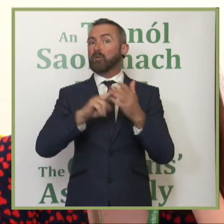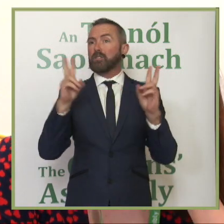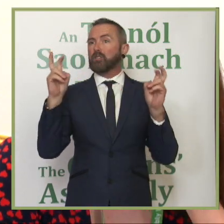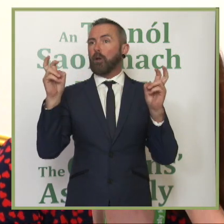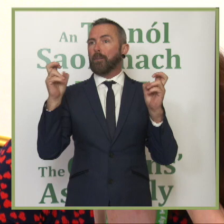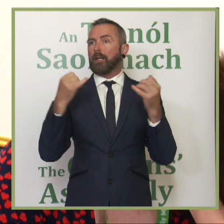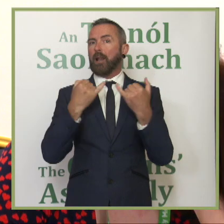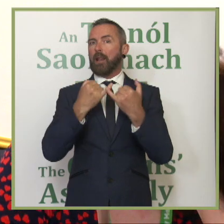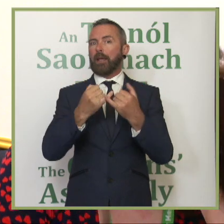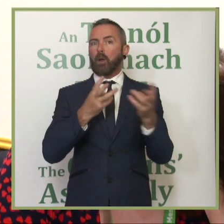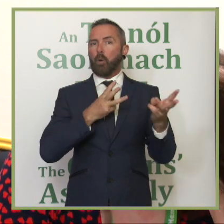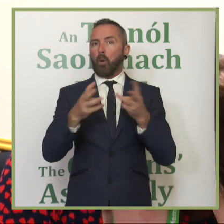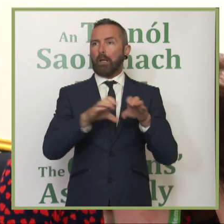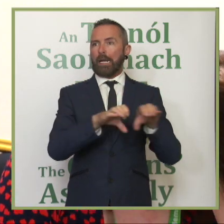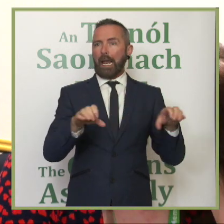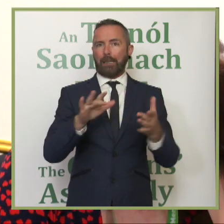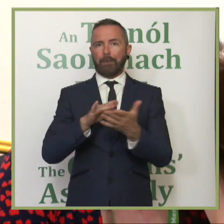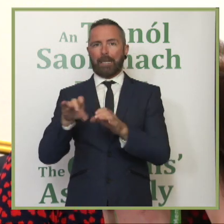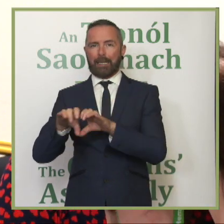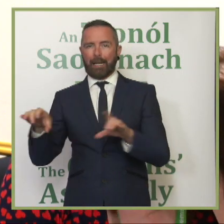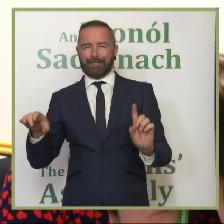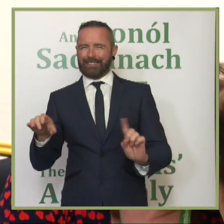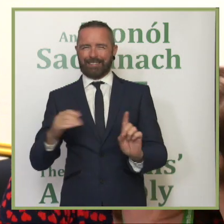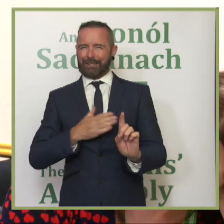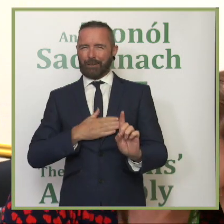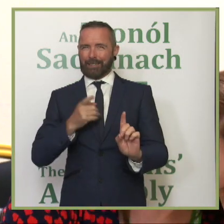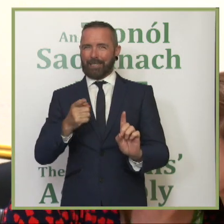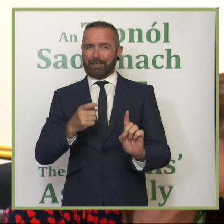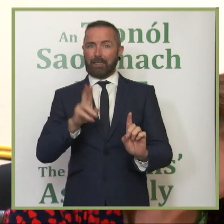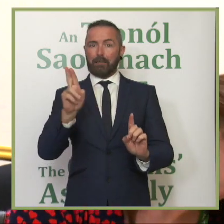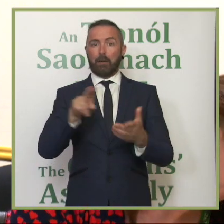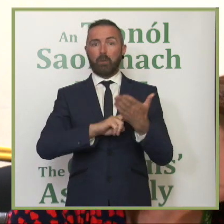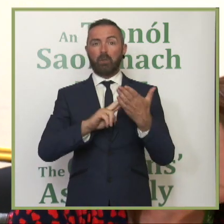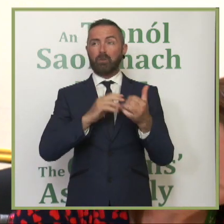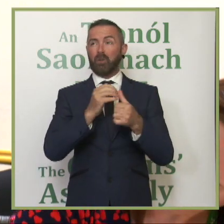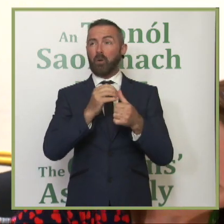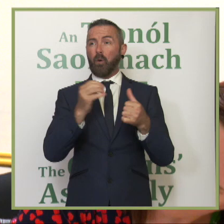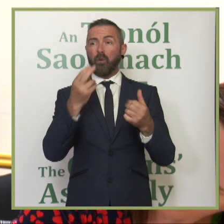terminologies such as working class or middle class, can we go to the less